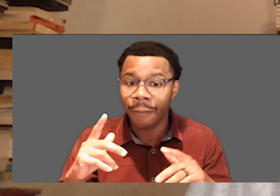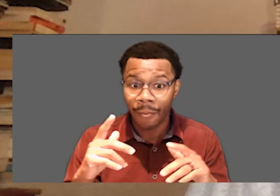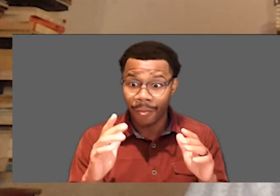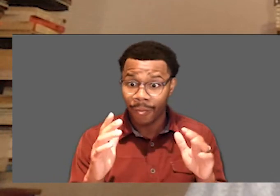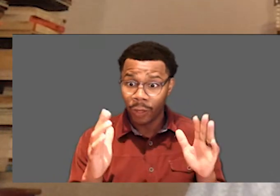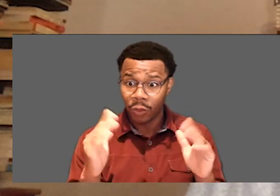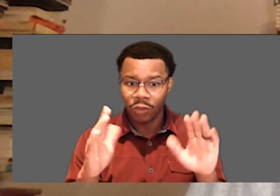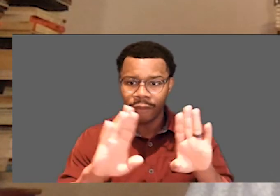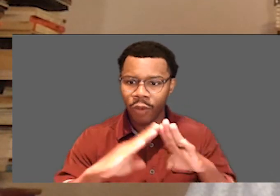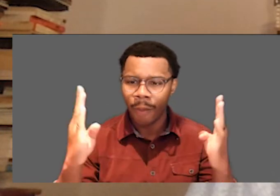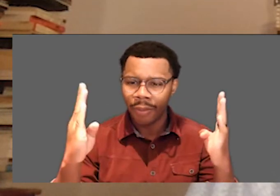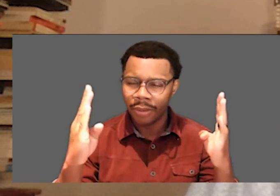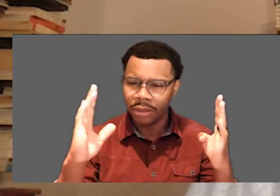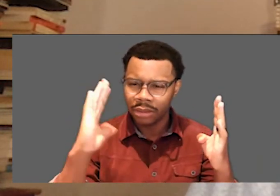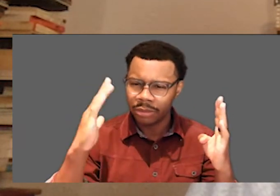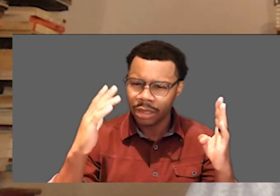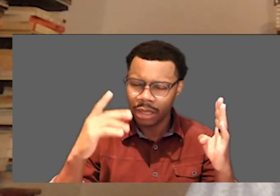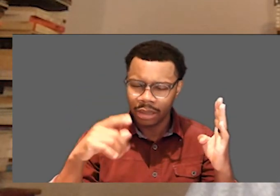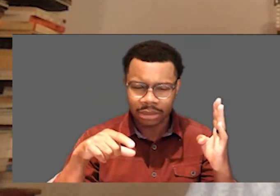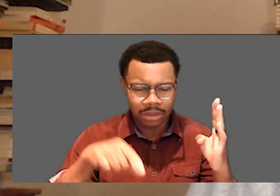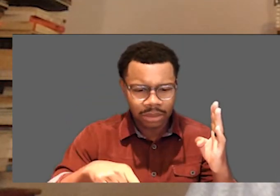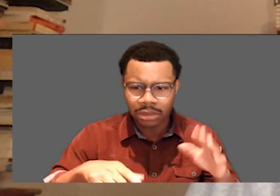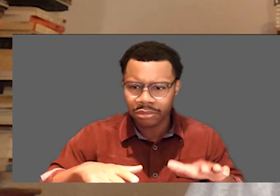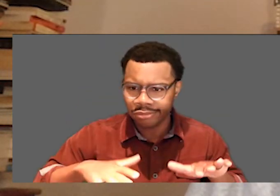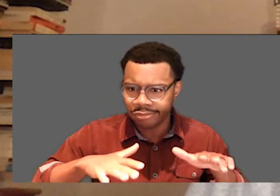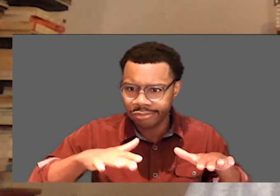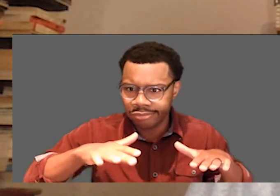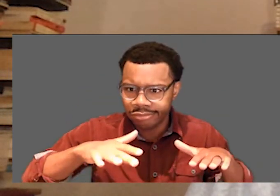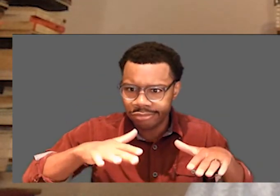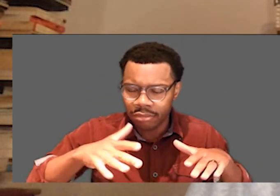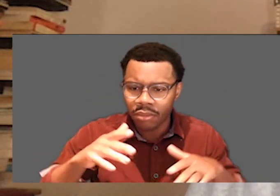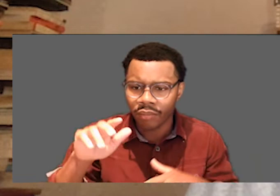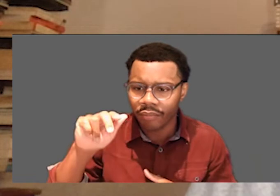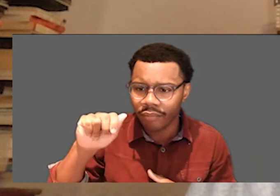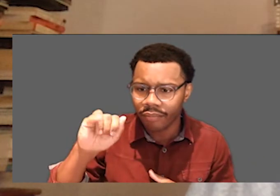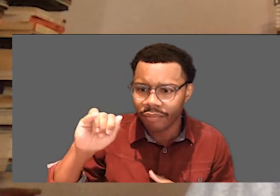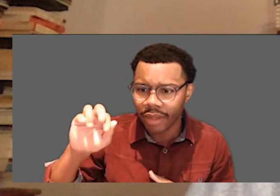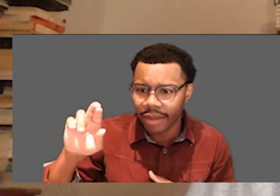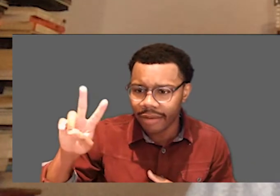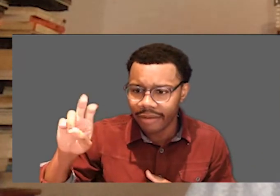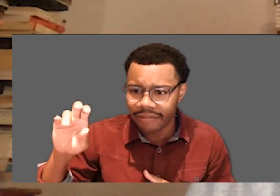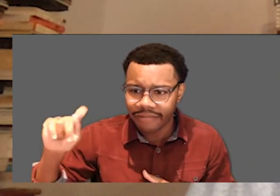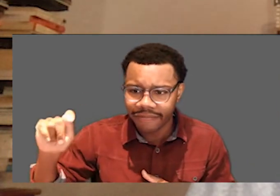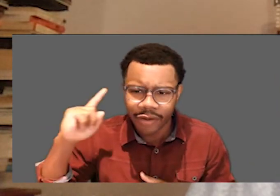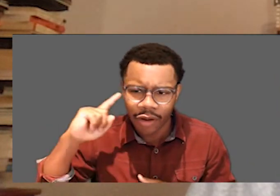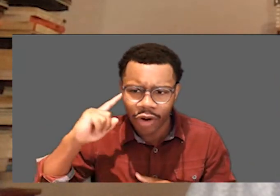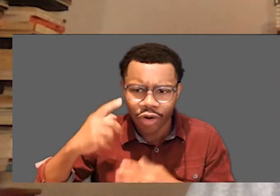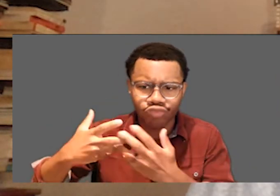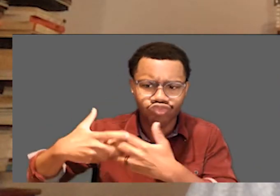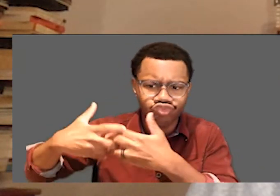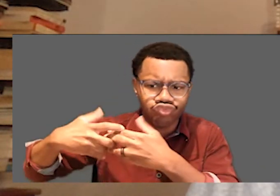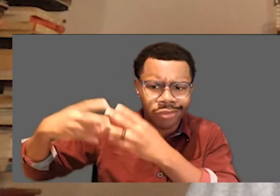and seemed to be quaking beneath an enormous quietude. An air vent drained in the background, and beneath that, some